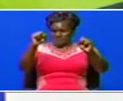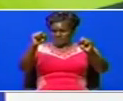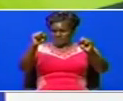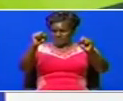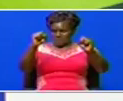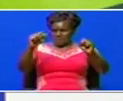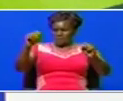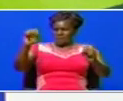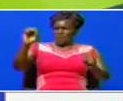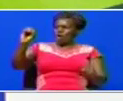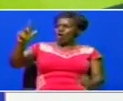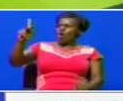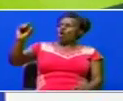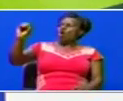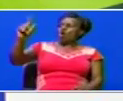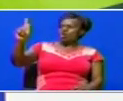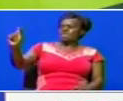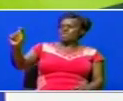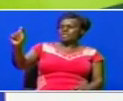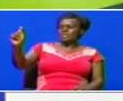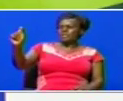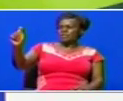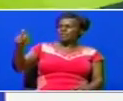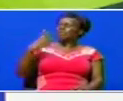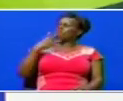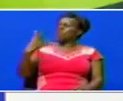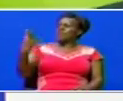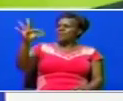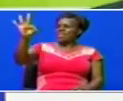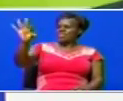John Ekuru Okot, 430,